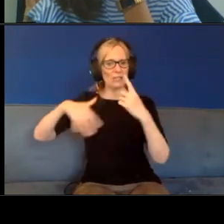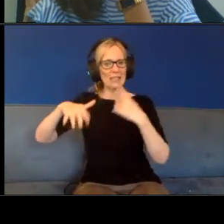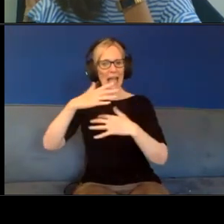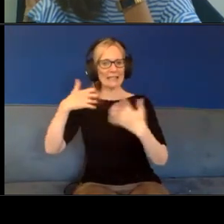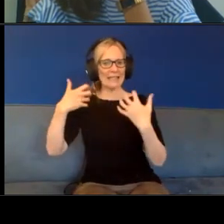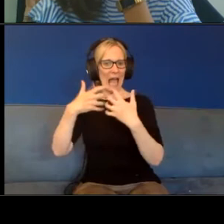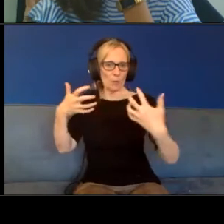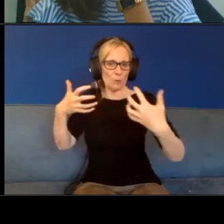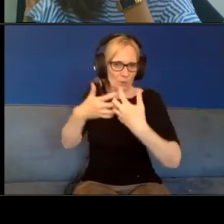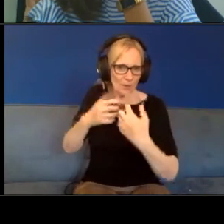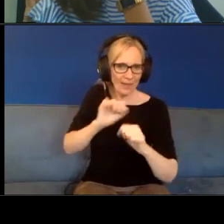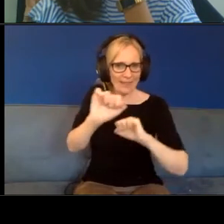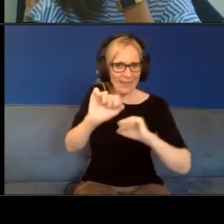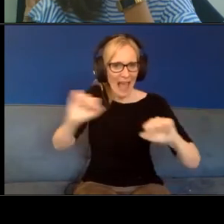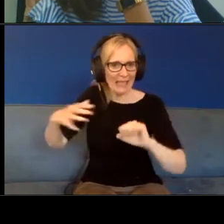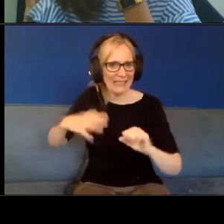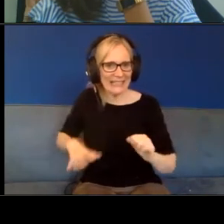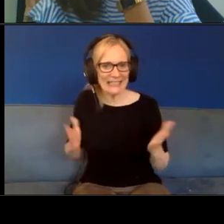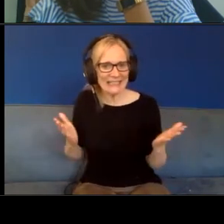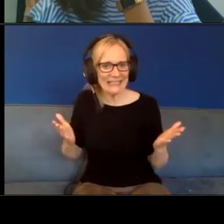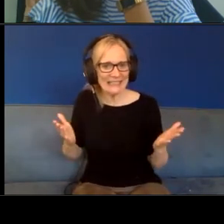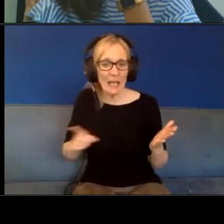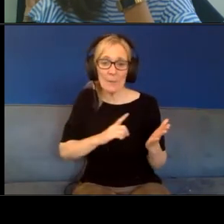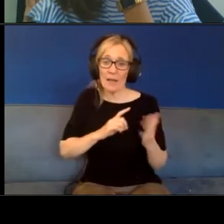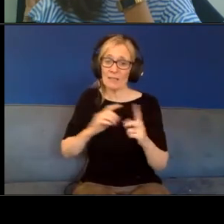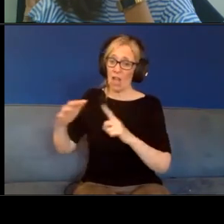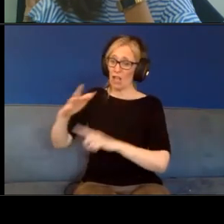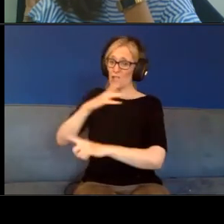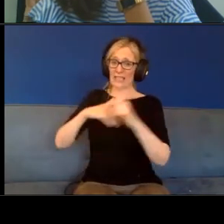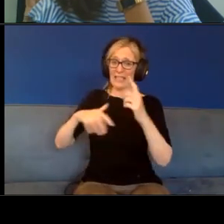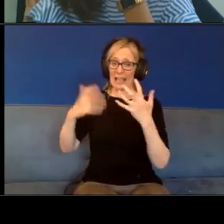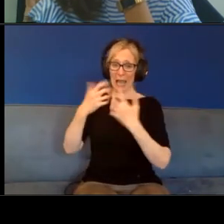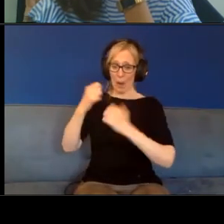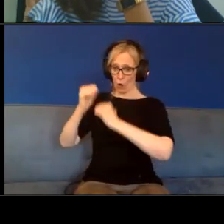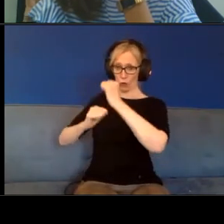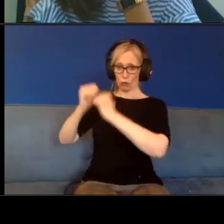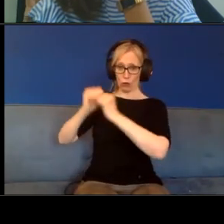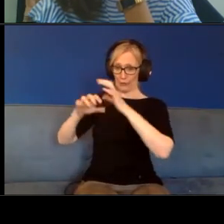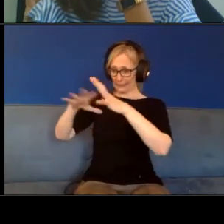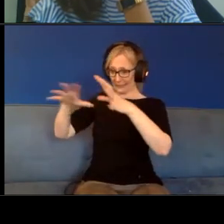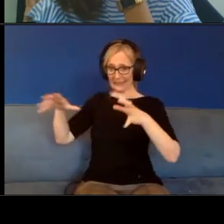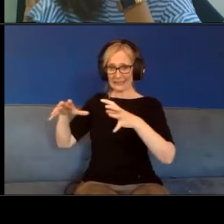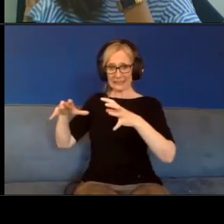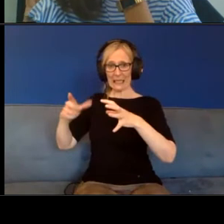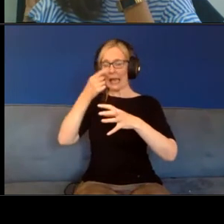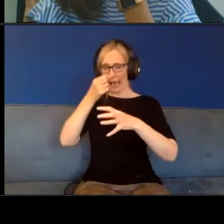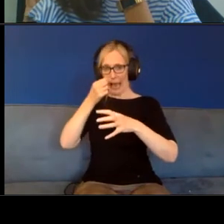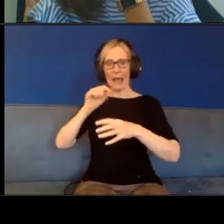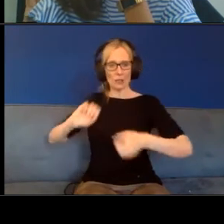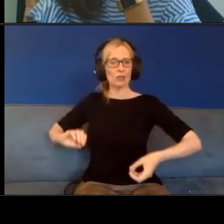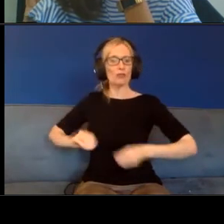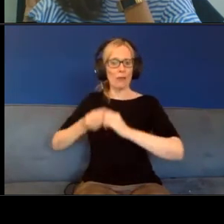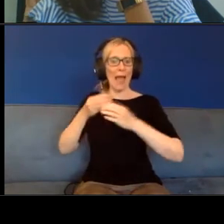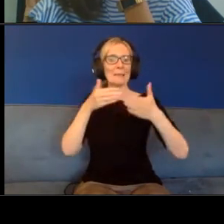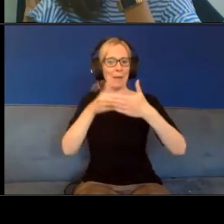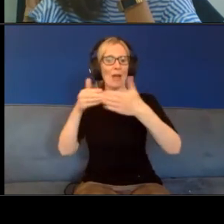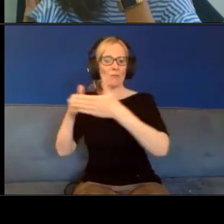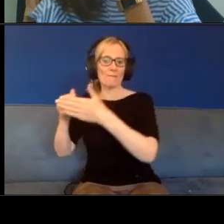itself, because the way society configures itself throws up lots of barriers and